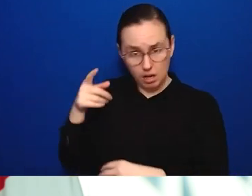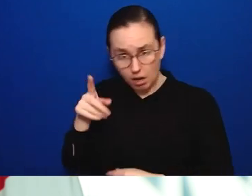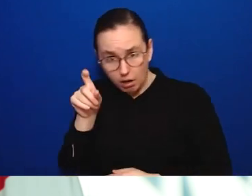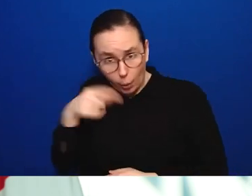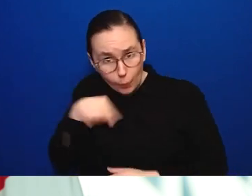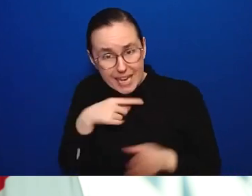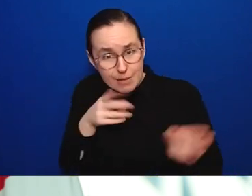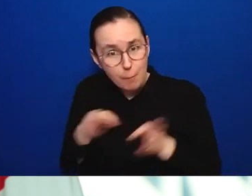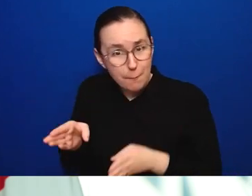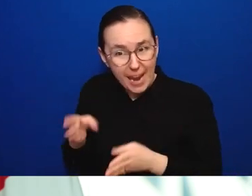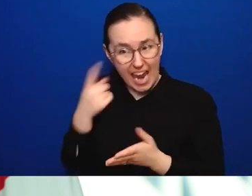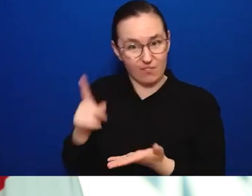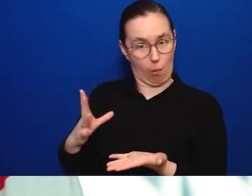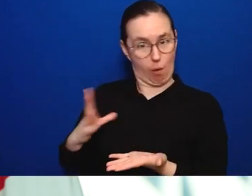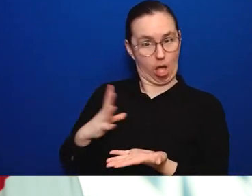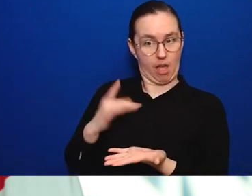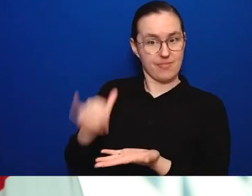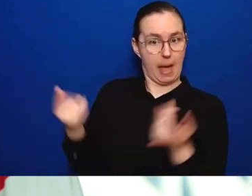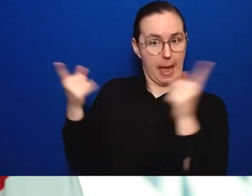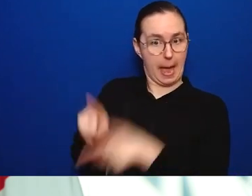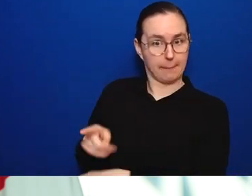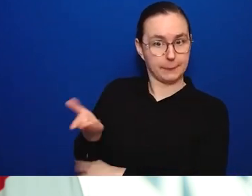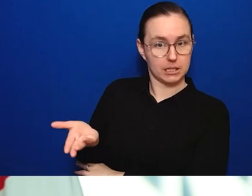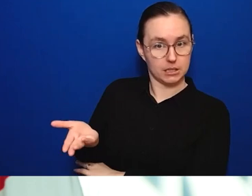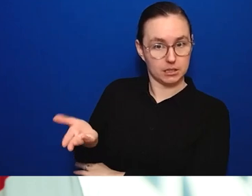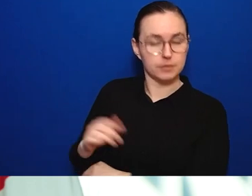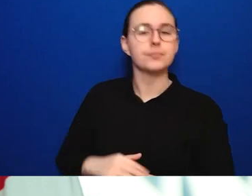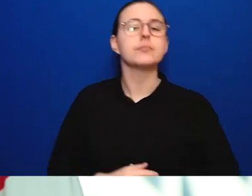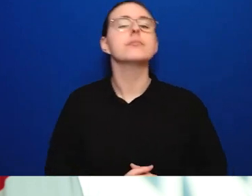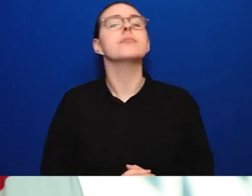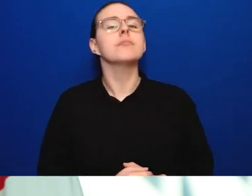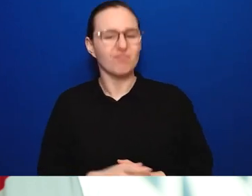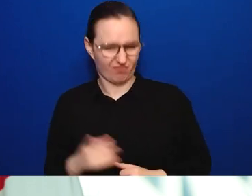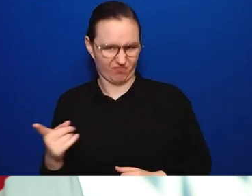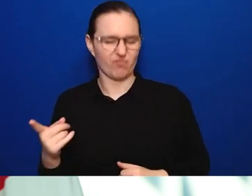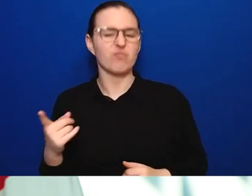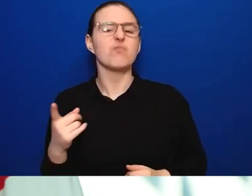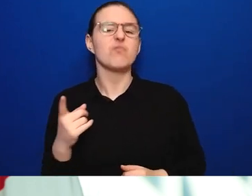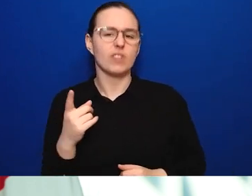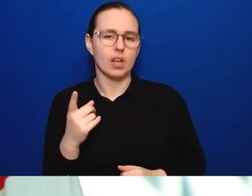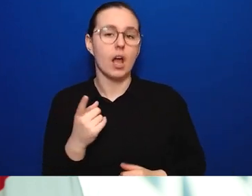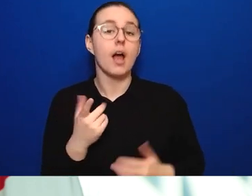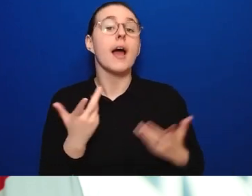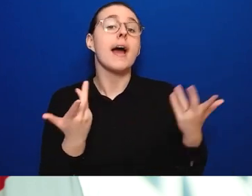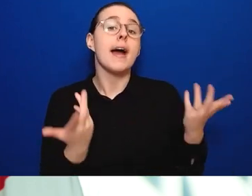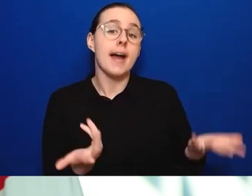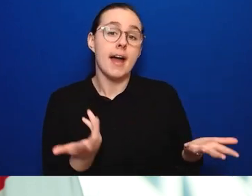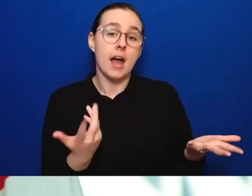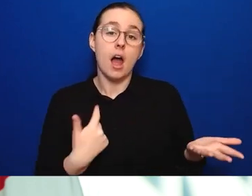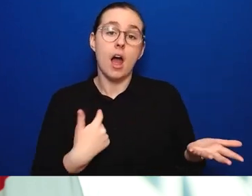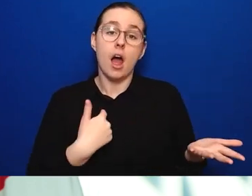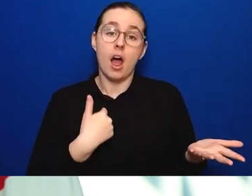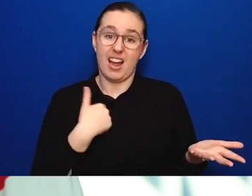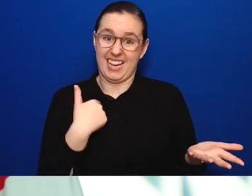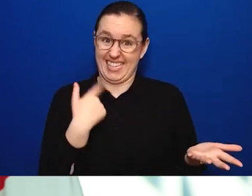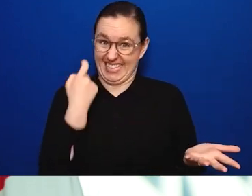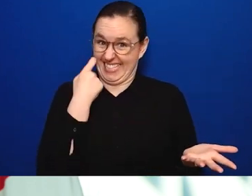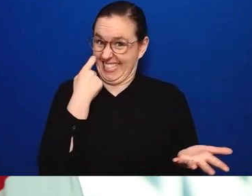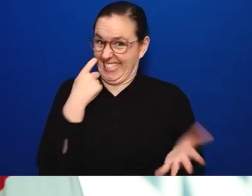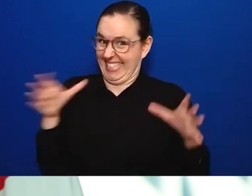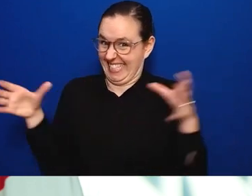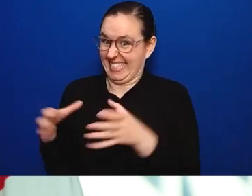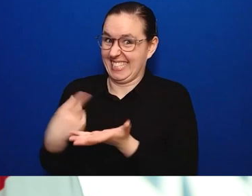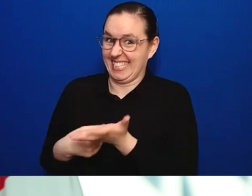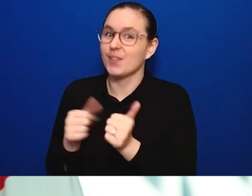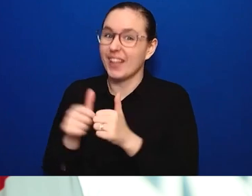that prior to this press conference, I was just in a provincial territorial Indigenous Nations Committee meeting that